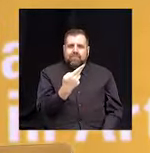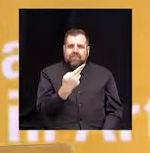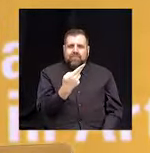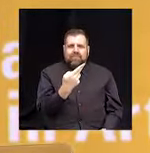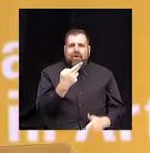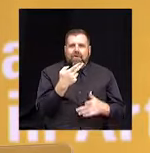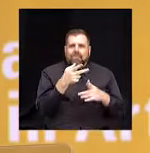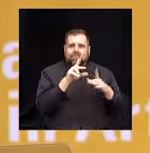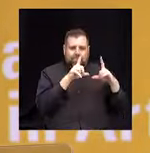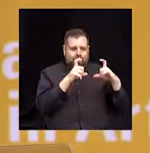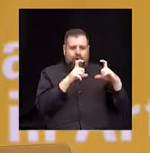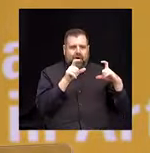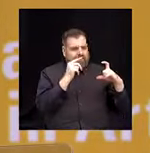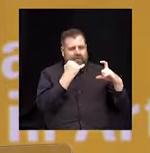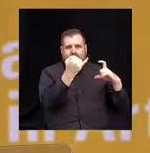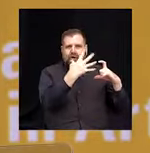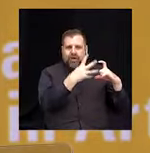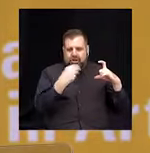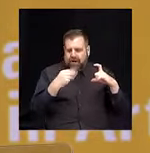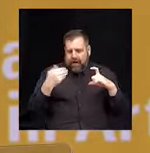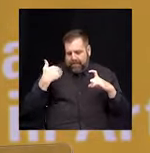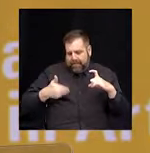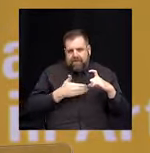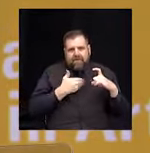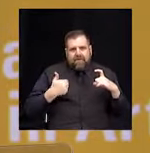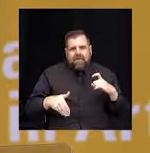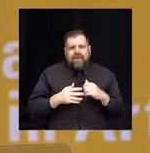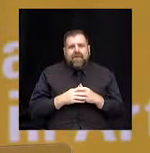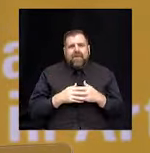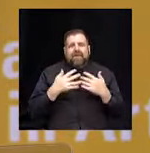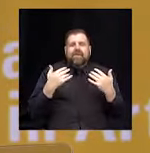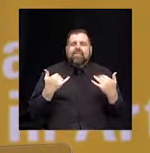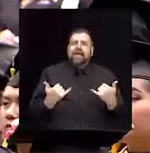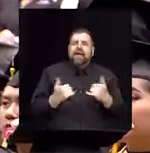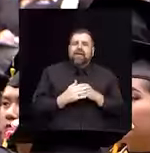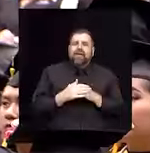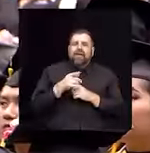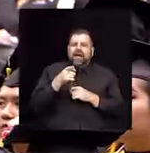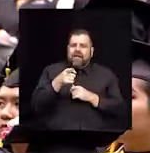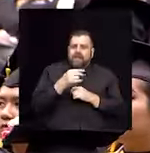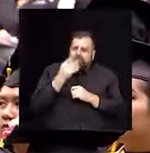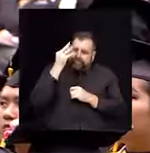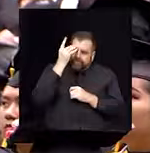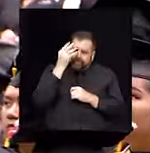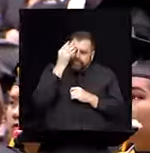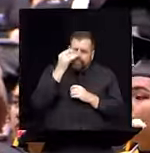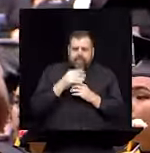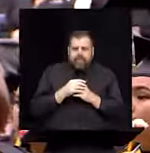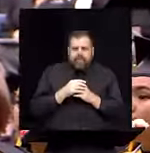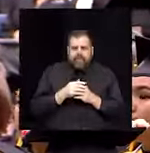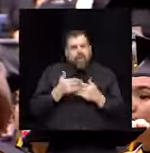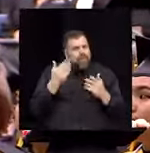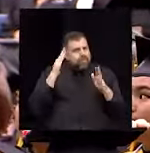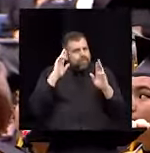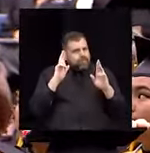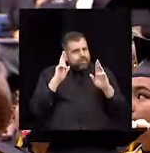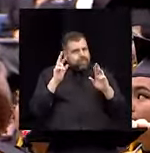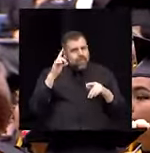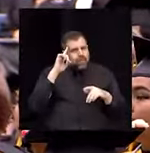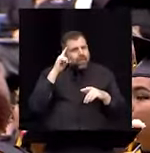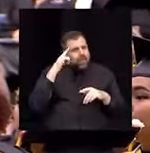to their commitment. Now, as you contemplate the experiences I just described, I hope that you'll take these